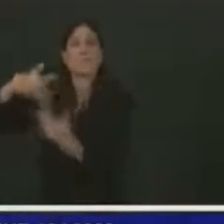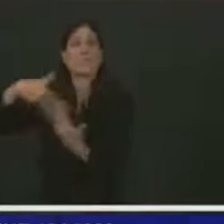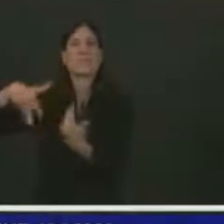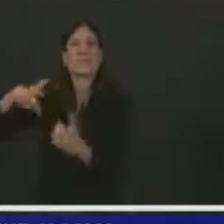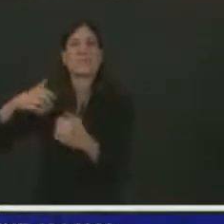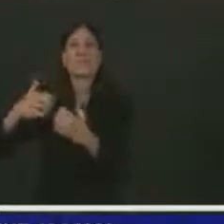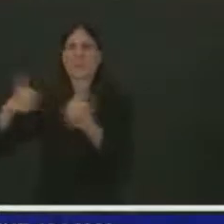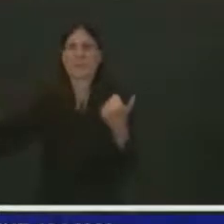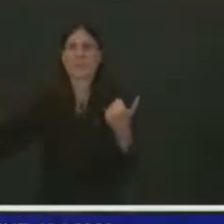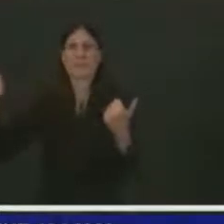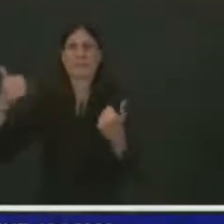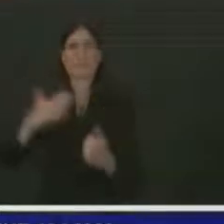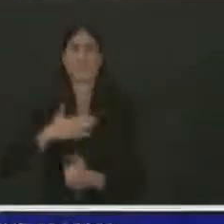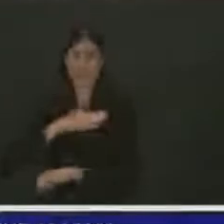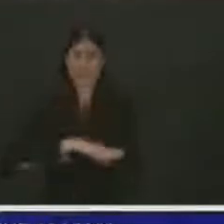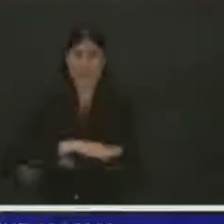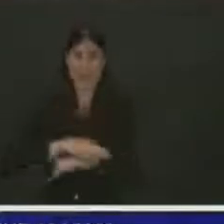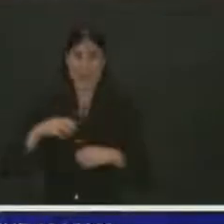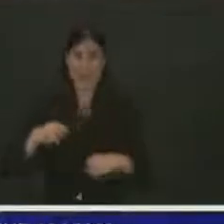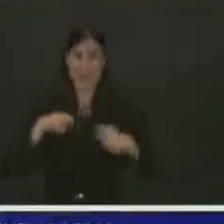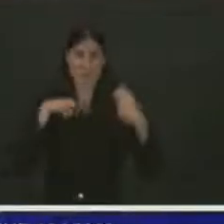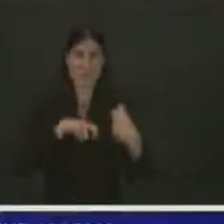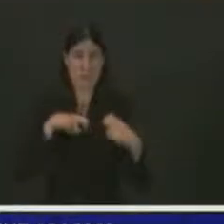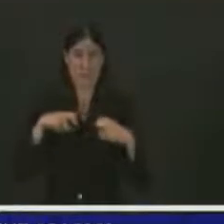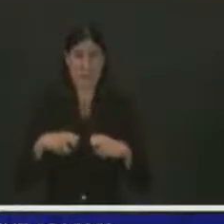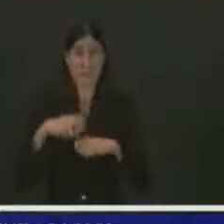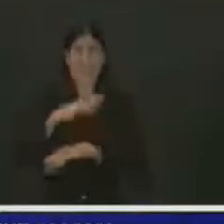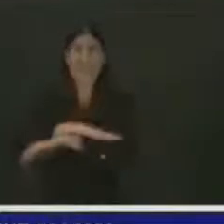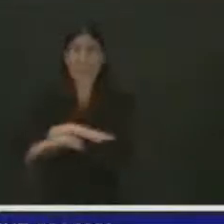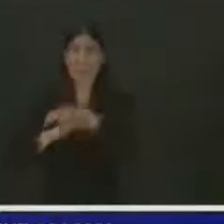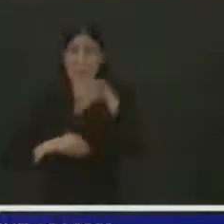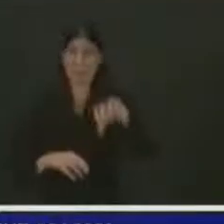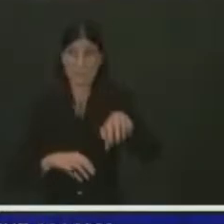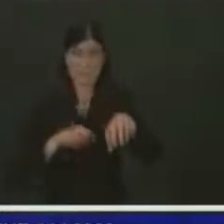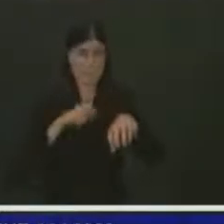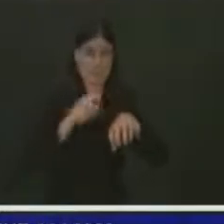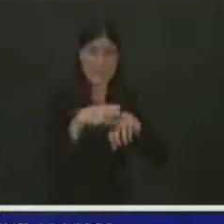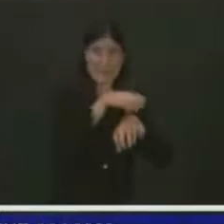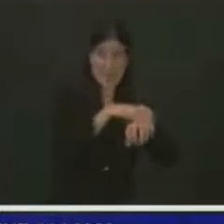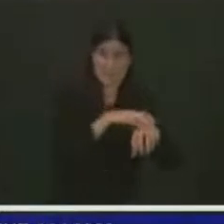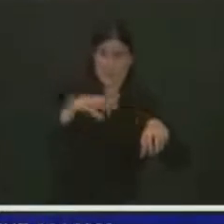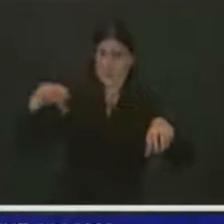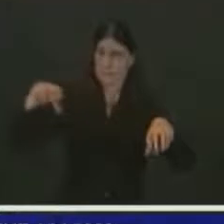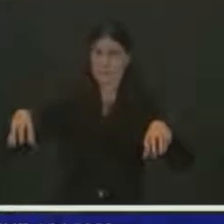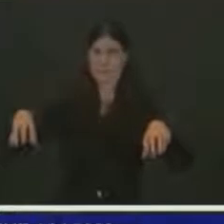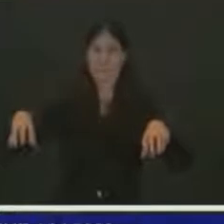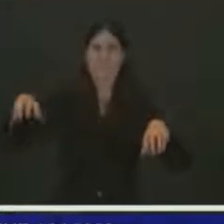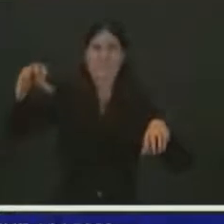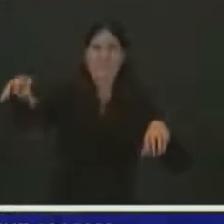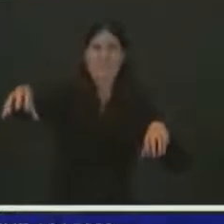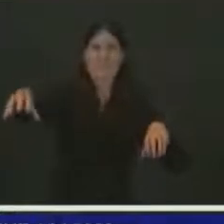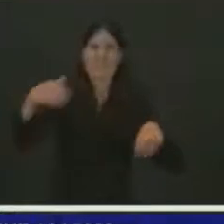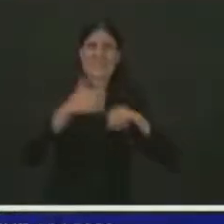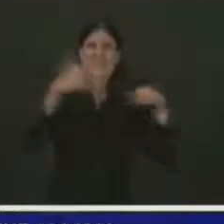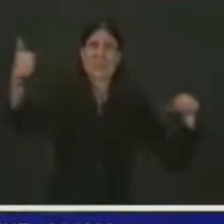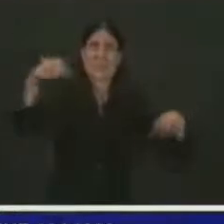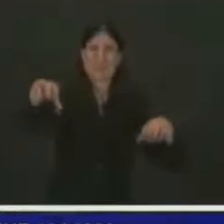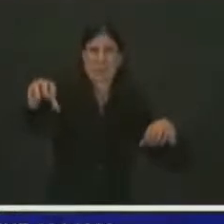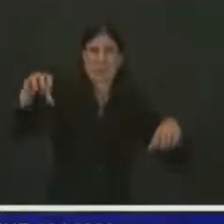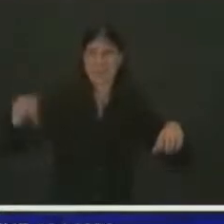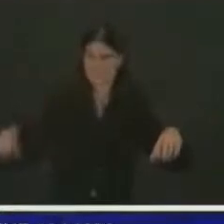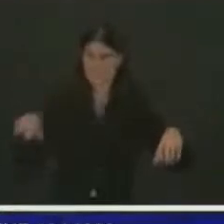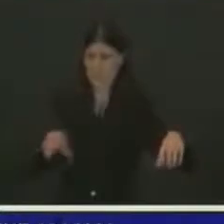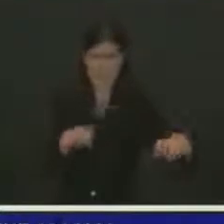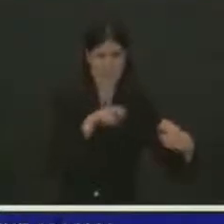our table, didn't really interact with the other people, and we left. If you have 100 people at an event, say a